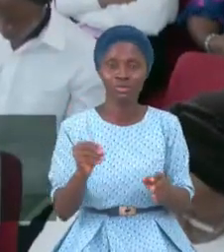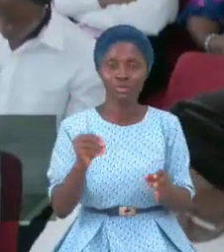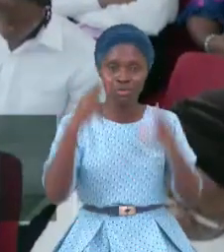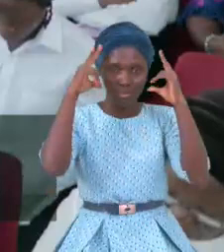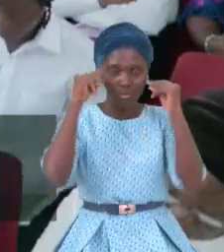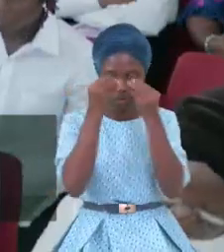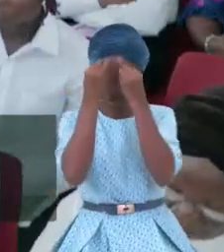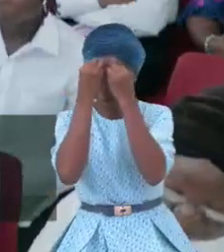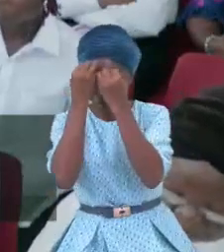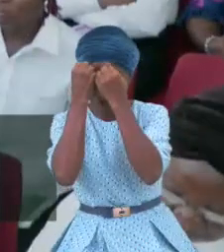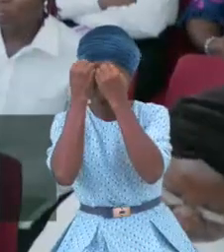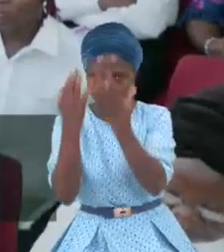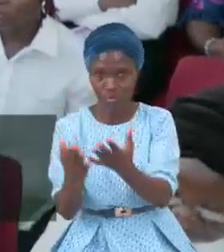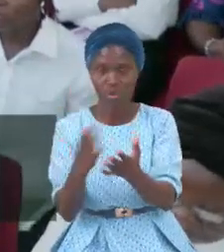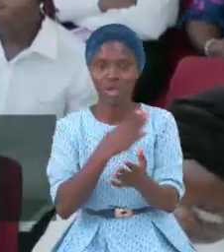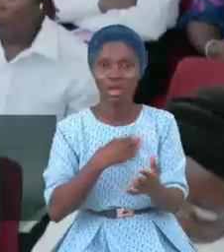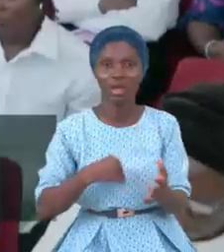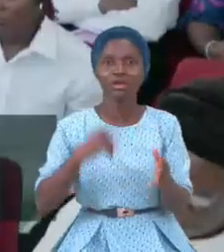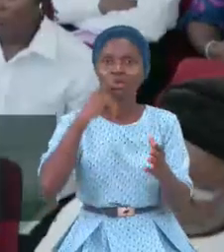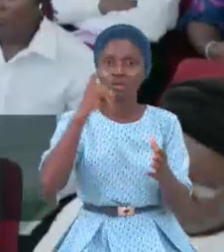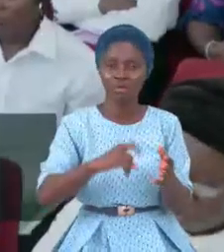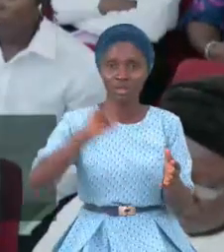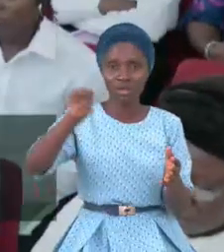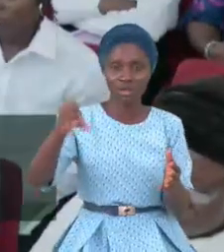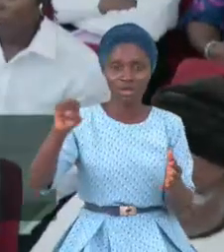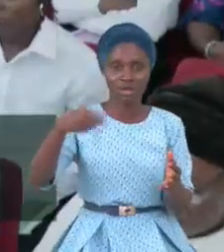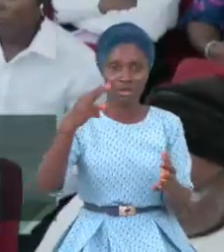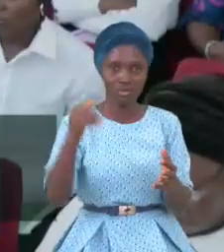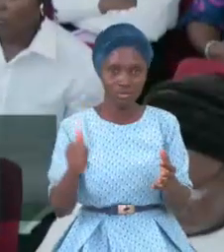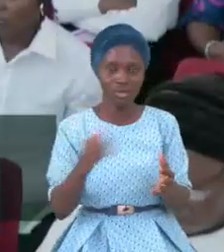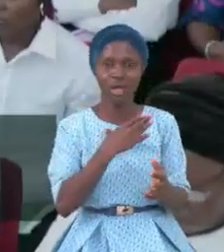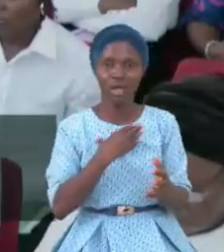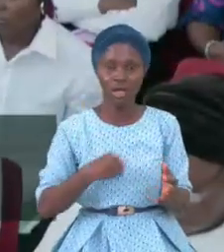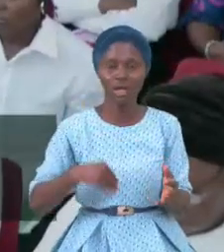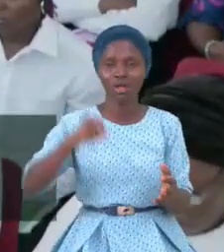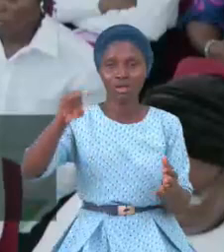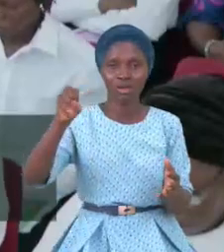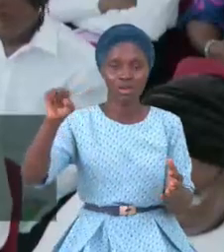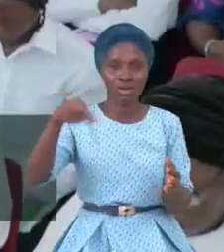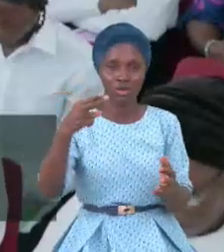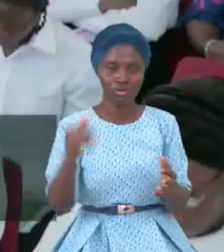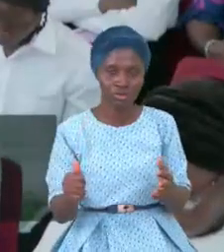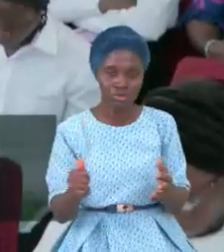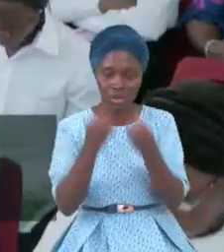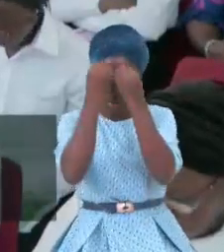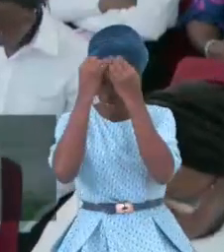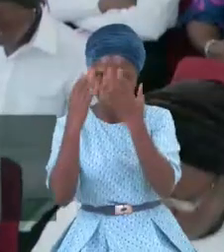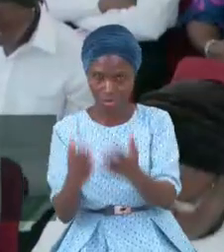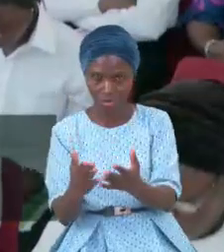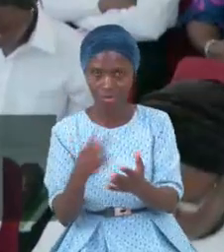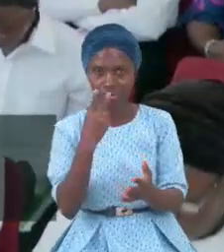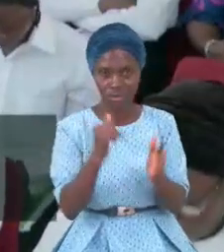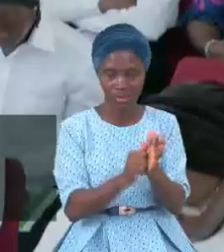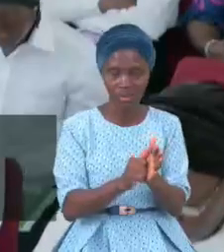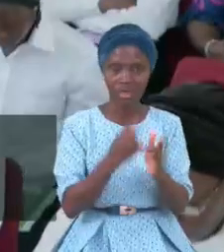Joshua, and so did Joshua. Can you see that? The Lord commanded Moses, and as the Lord